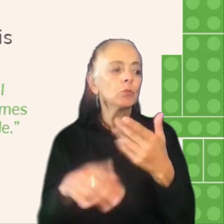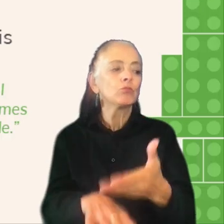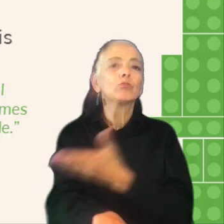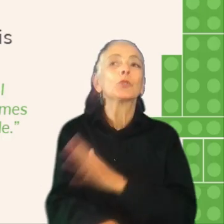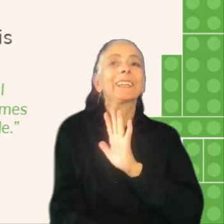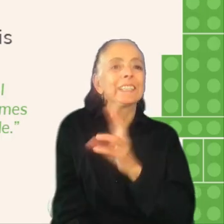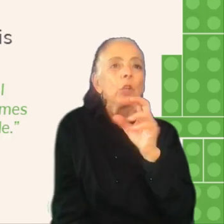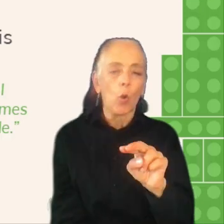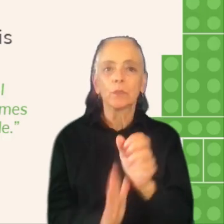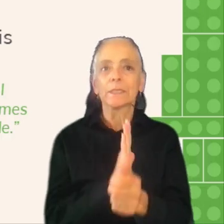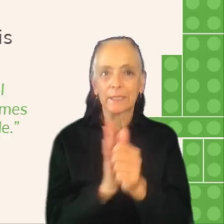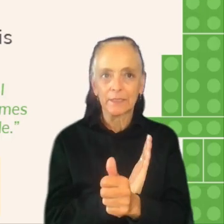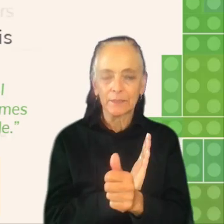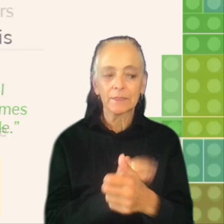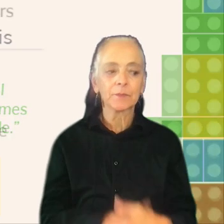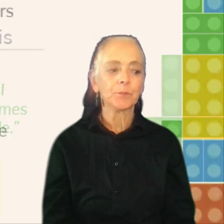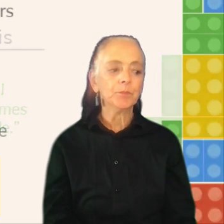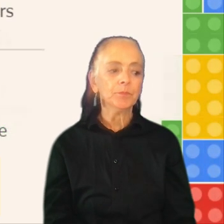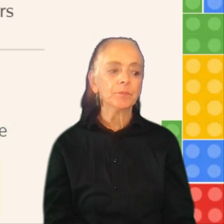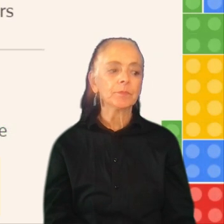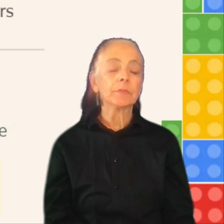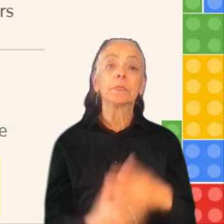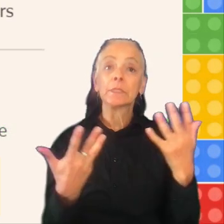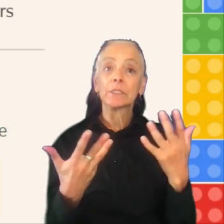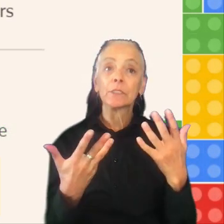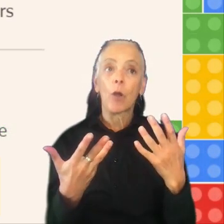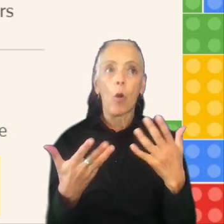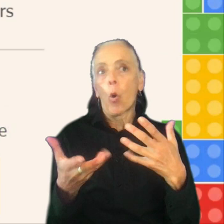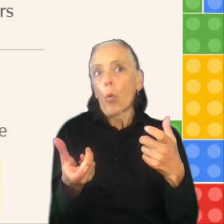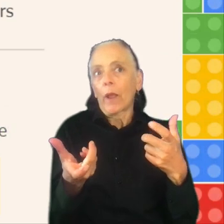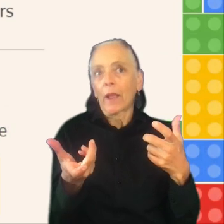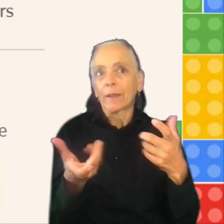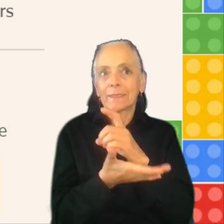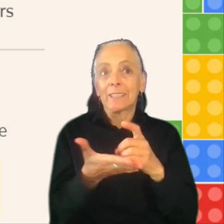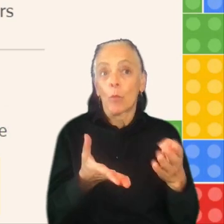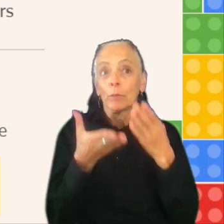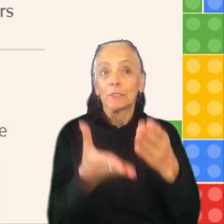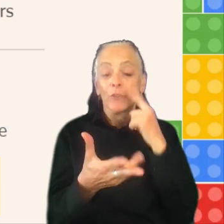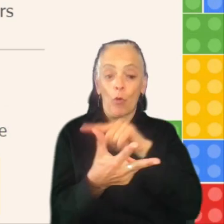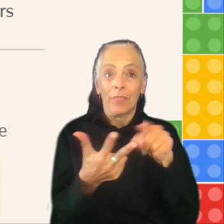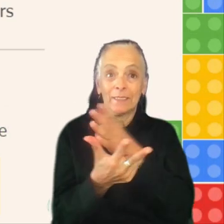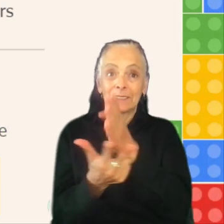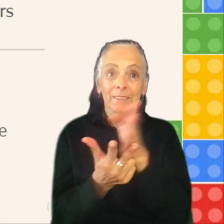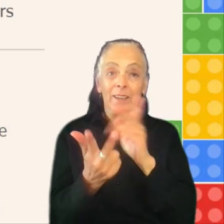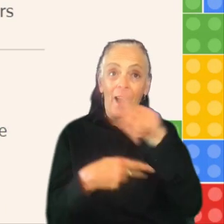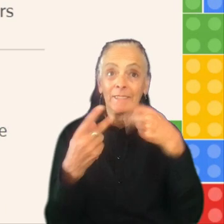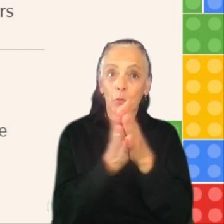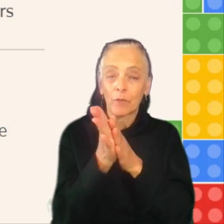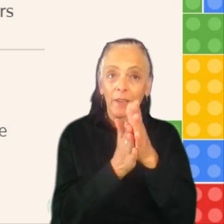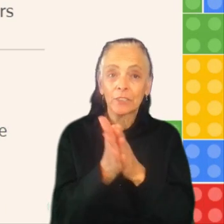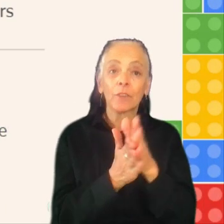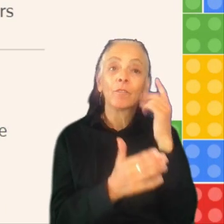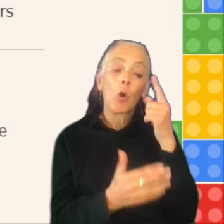to improve his own skills. So some very quick design recommendations to tap into these three strands of